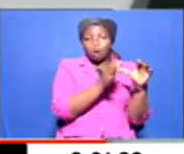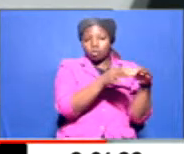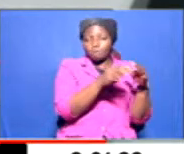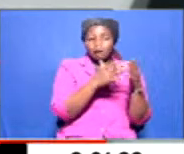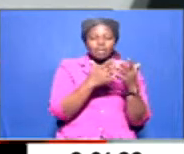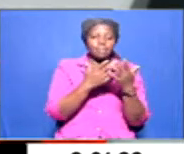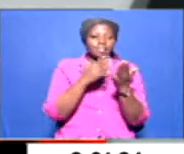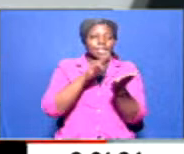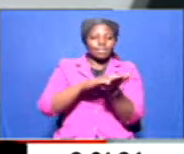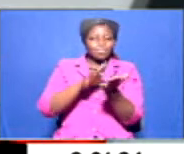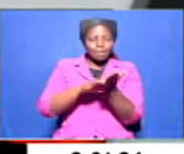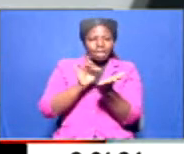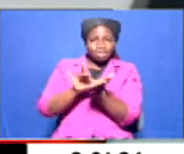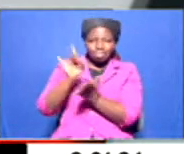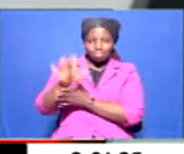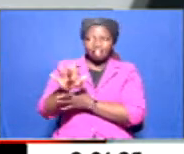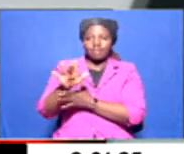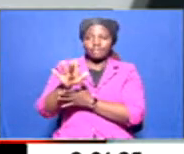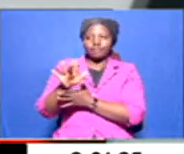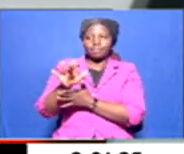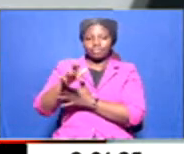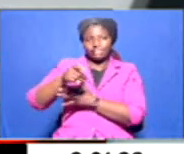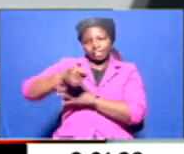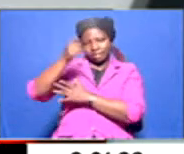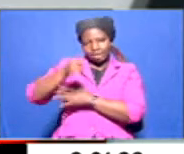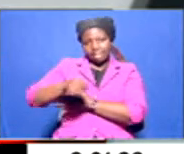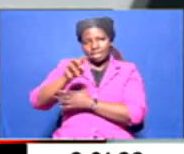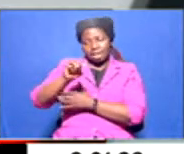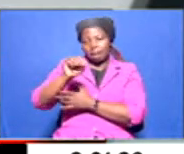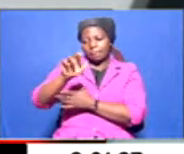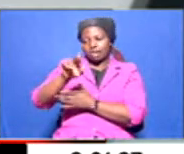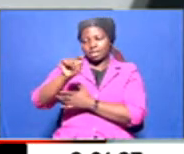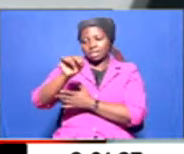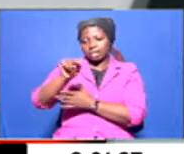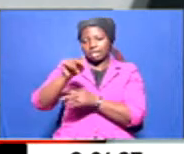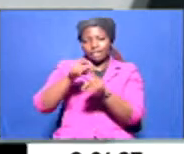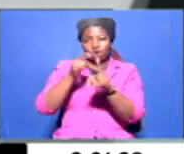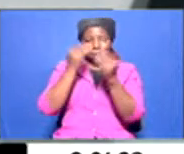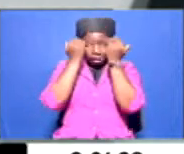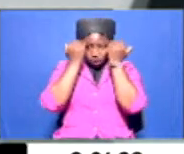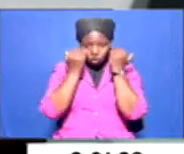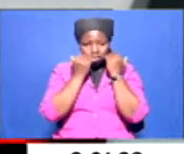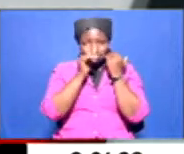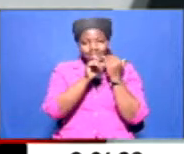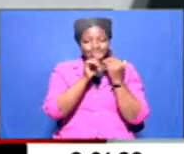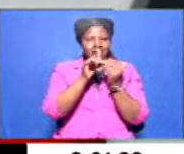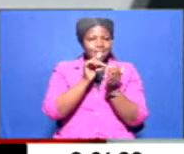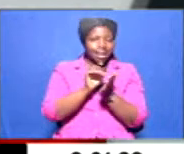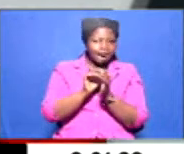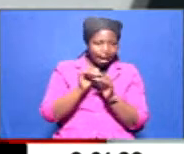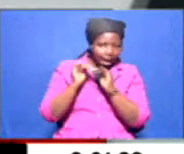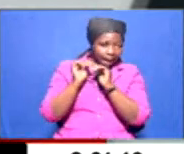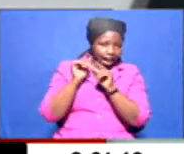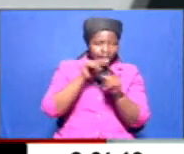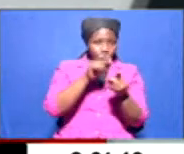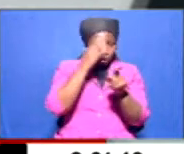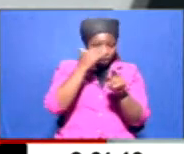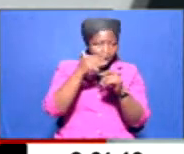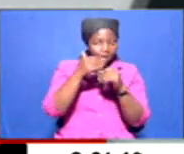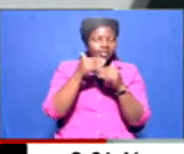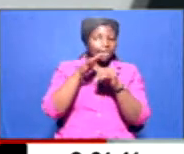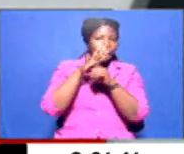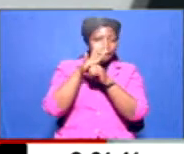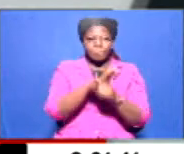Justice Martin Muya from the judiciary. The judge had been accused of a bias in a 76 million shilling loan